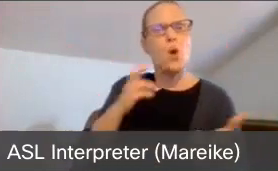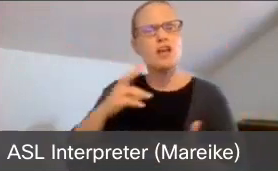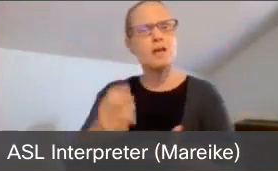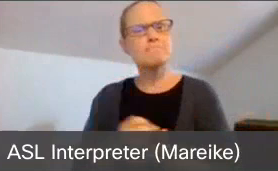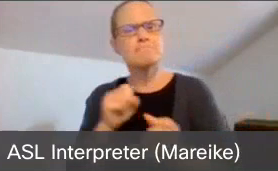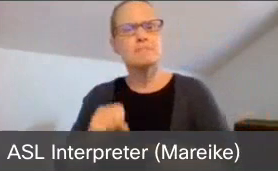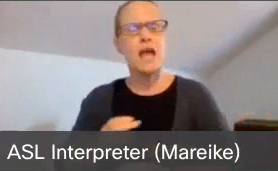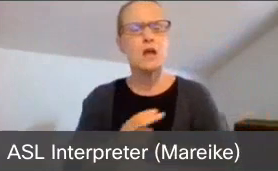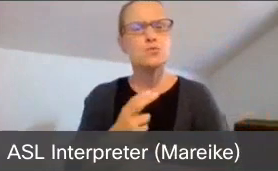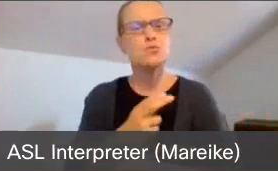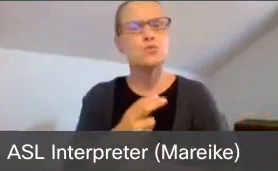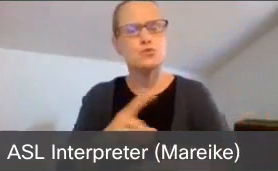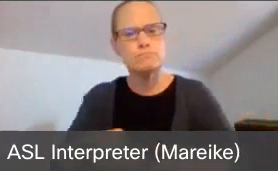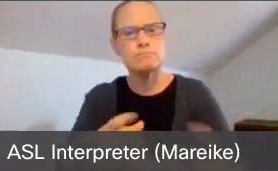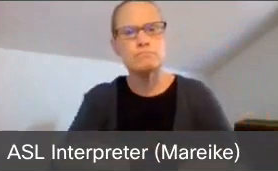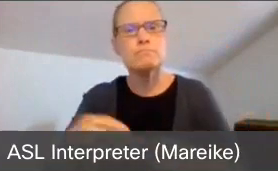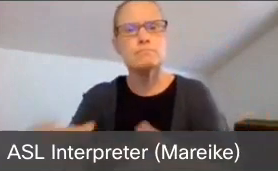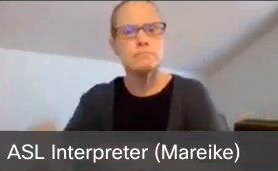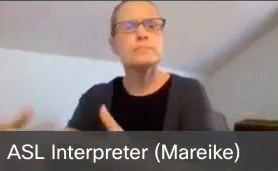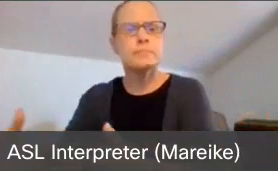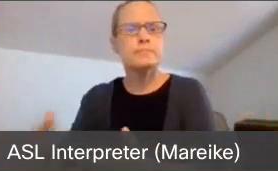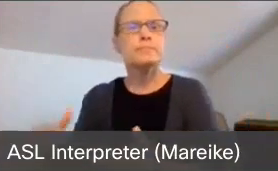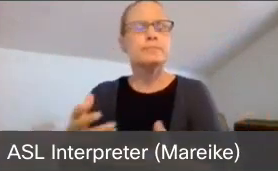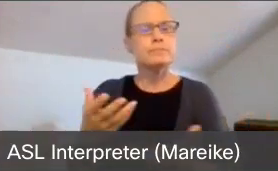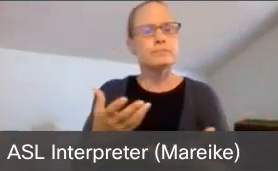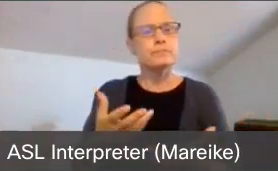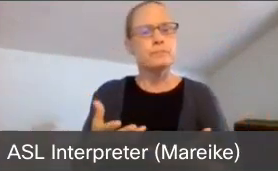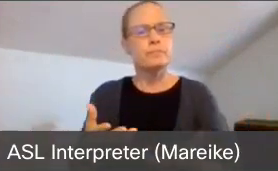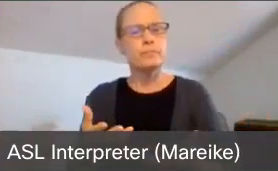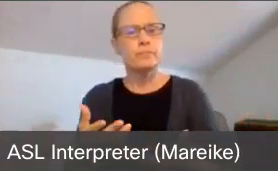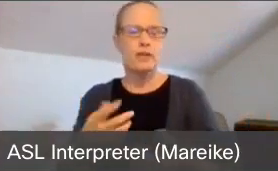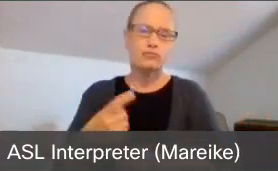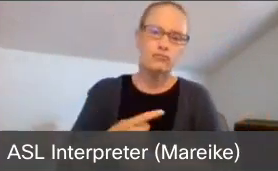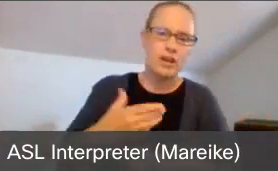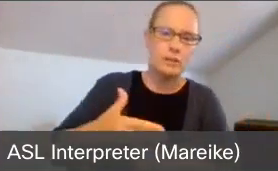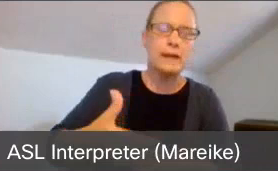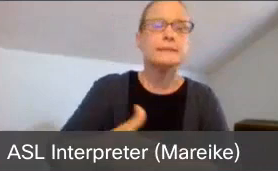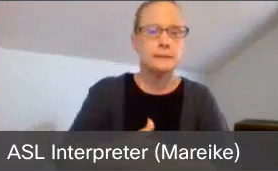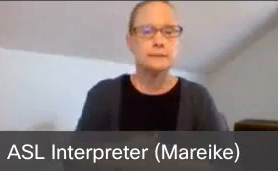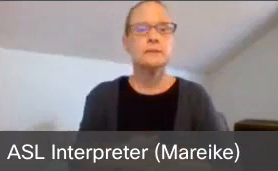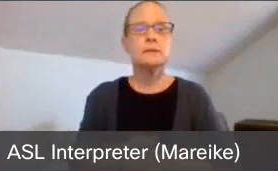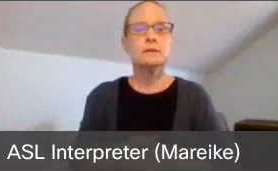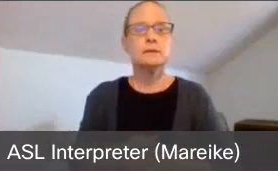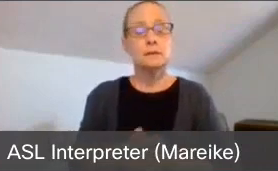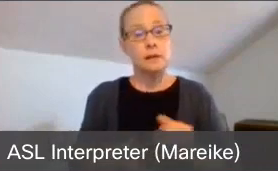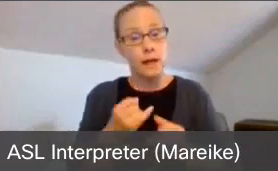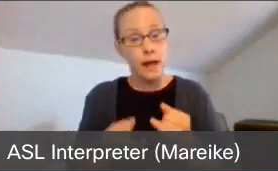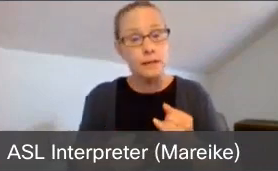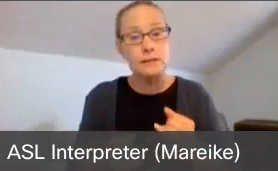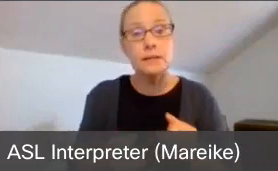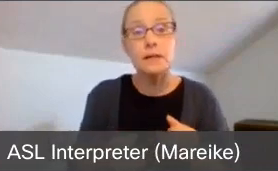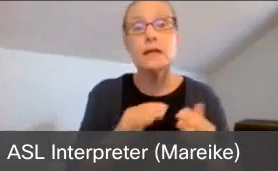and resources available to receive and provide stabilization services. Lastly,